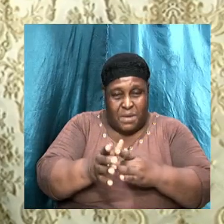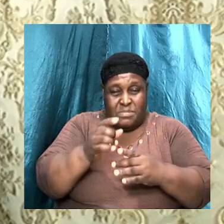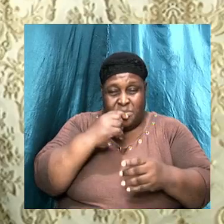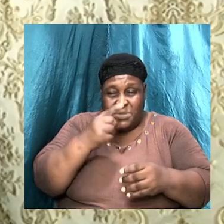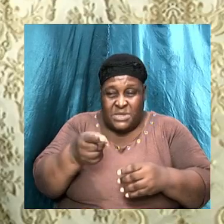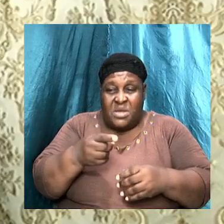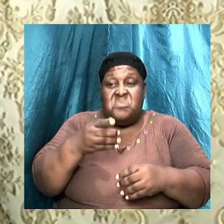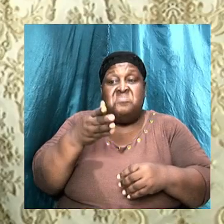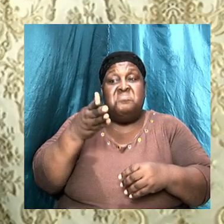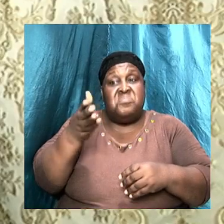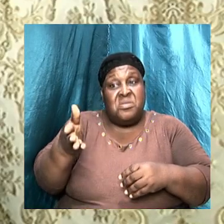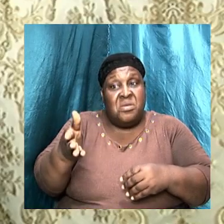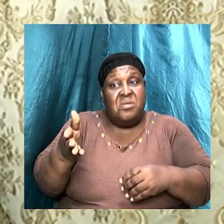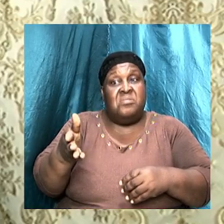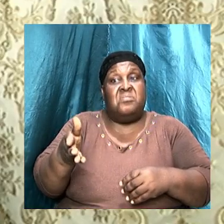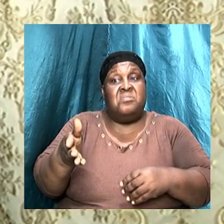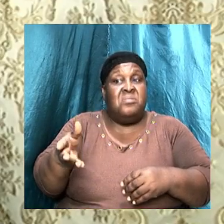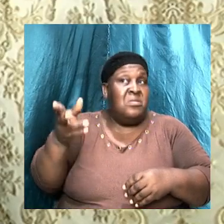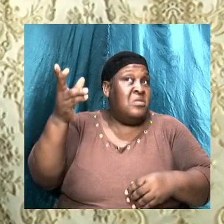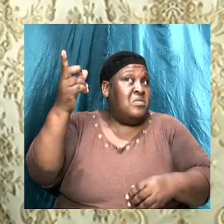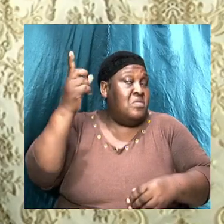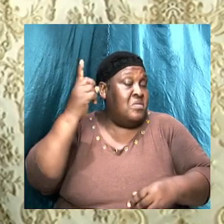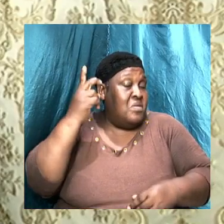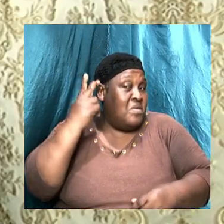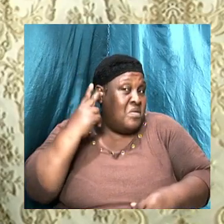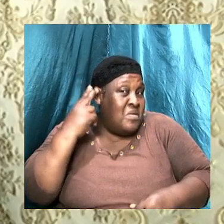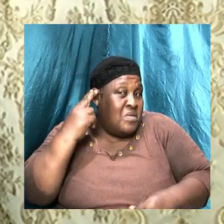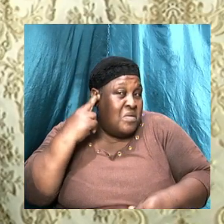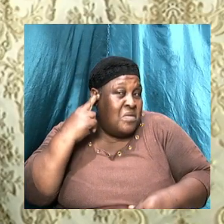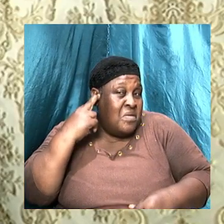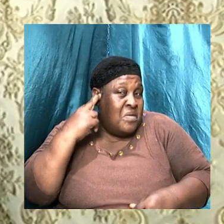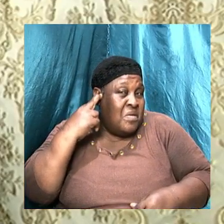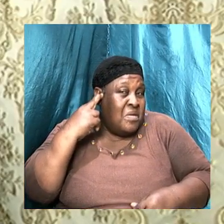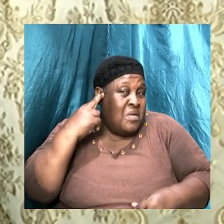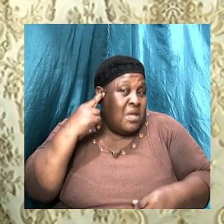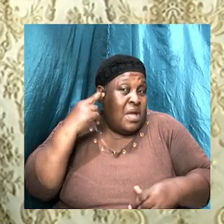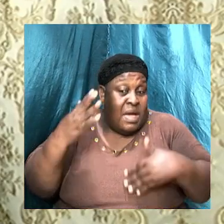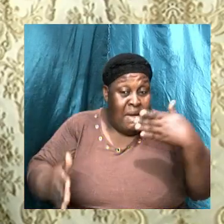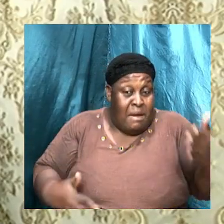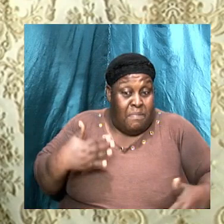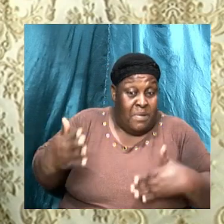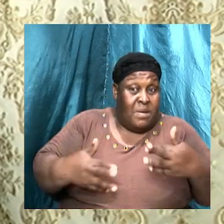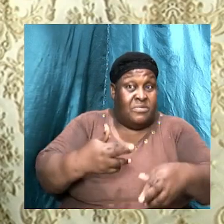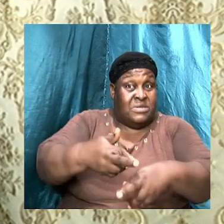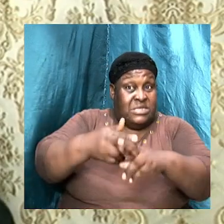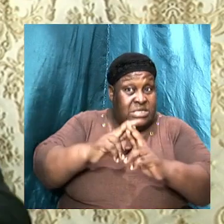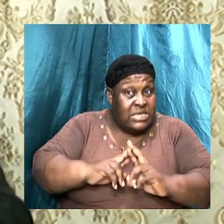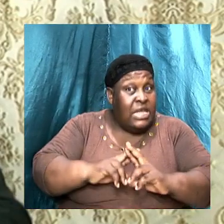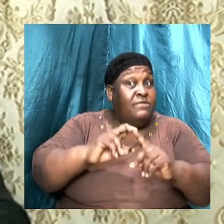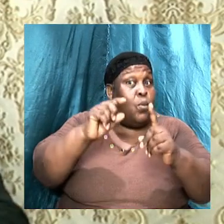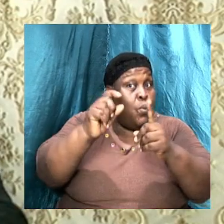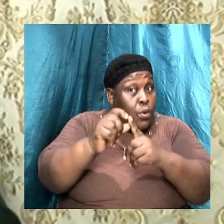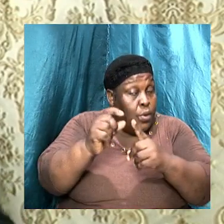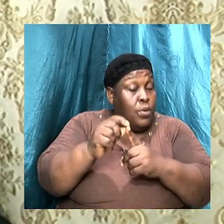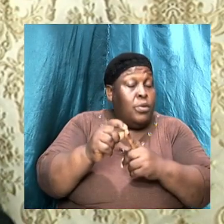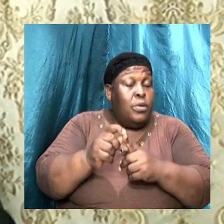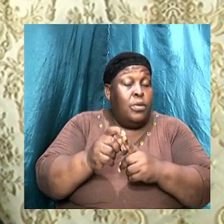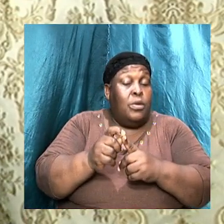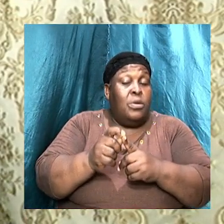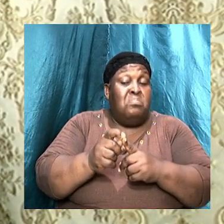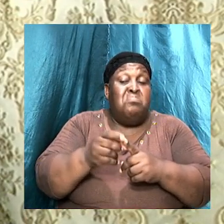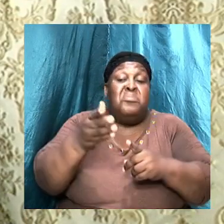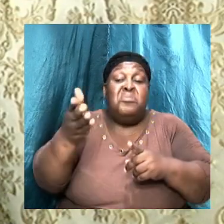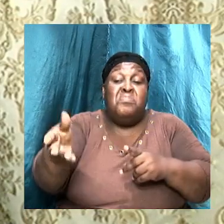that heard, gladly received the word. In other words, they that Peter